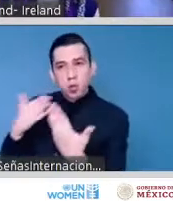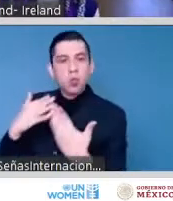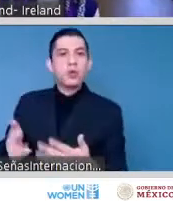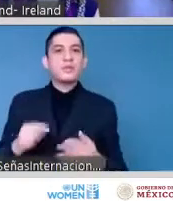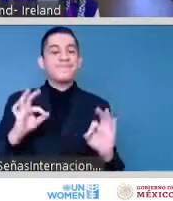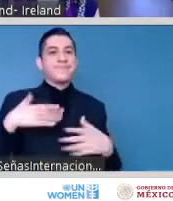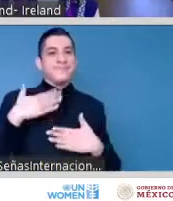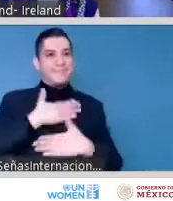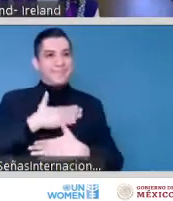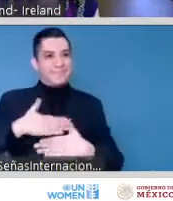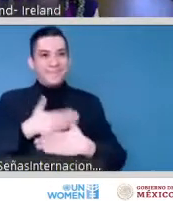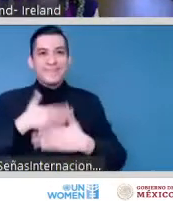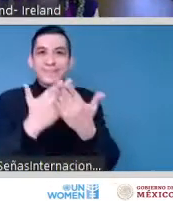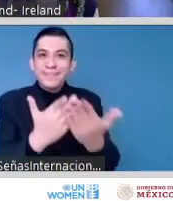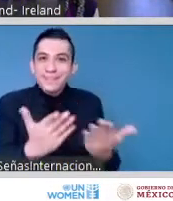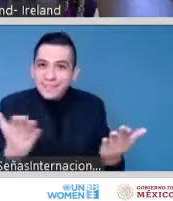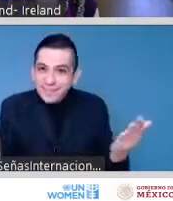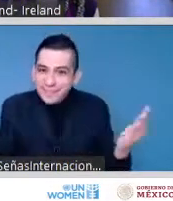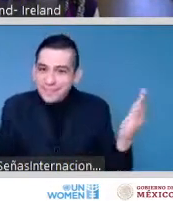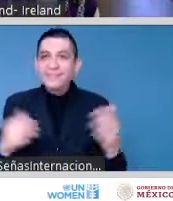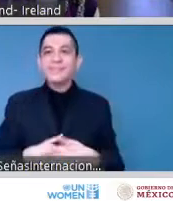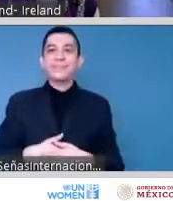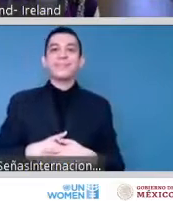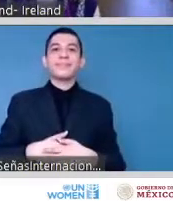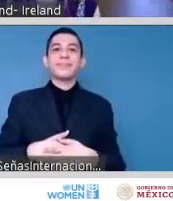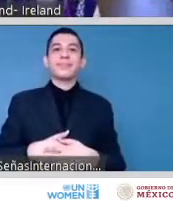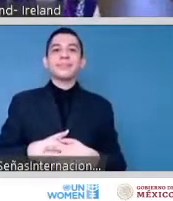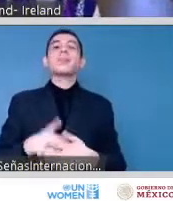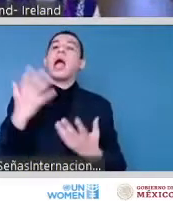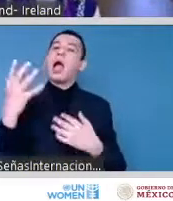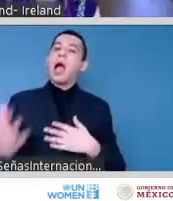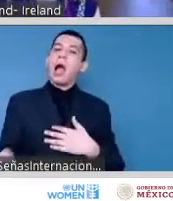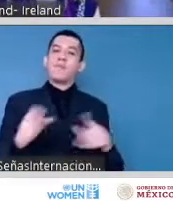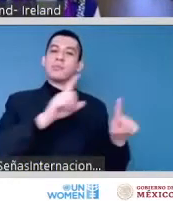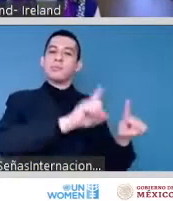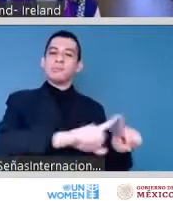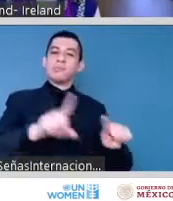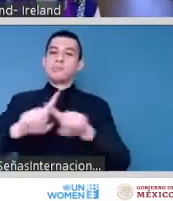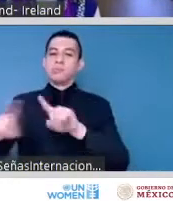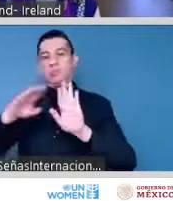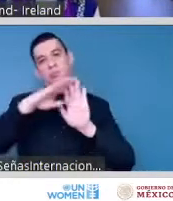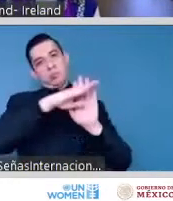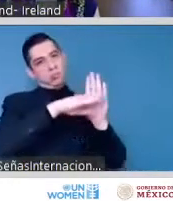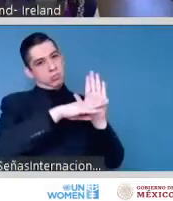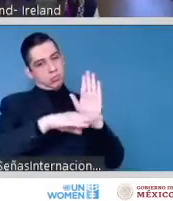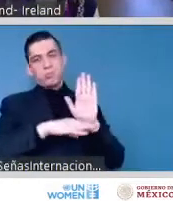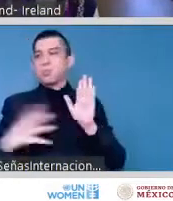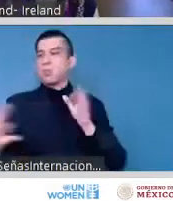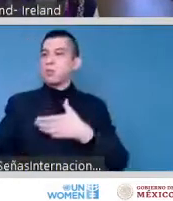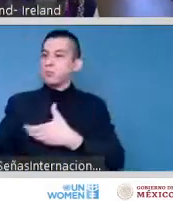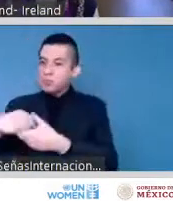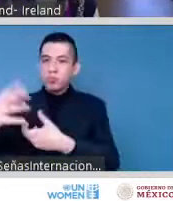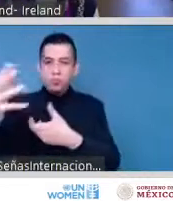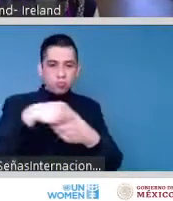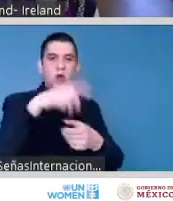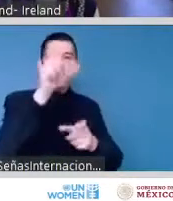the meaningful participation of young women and women in Palestine. I'm not going to repeat because so